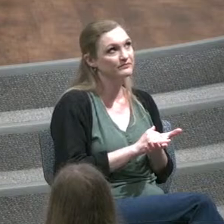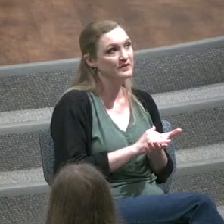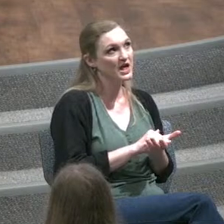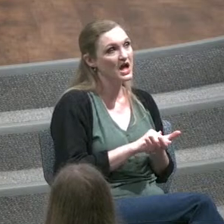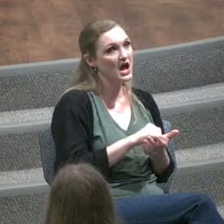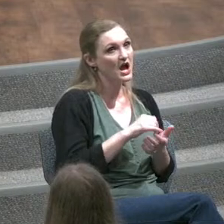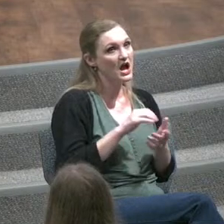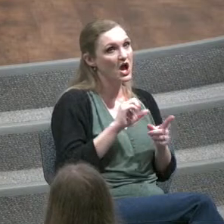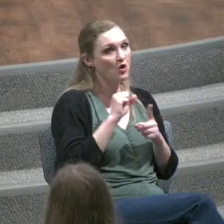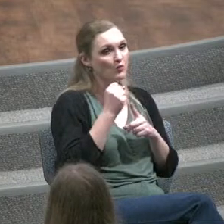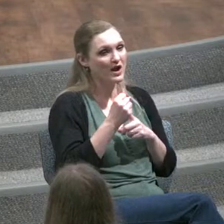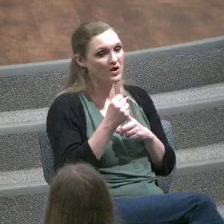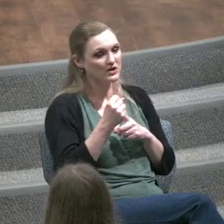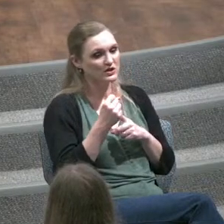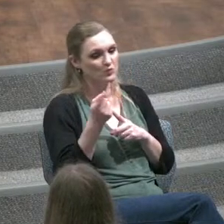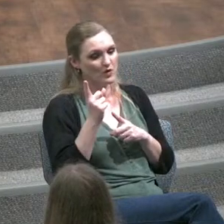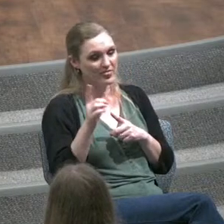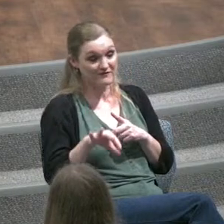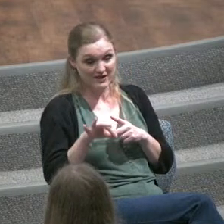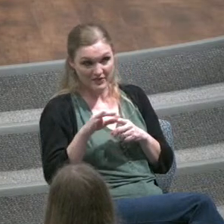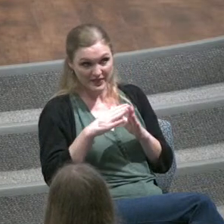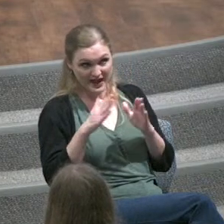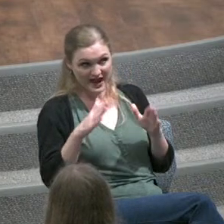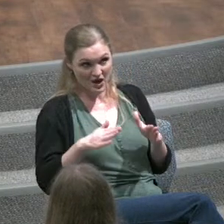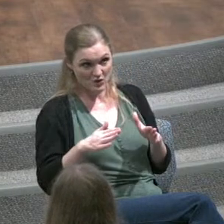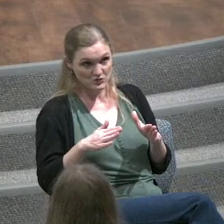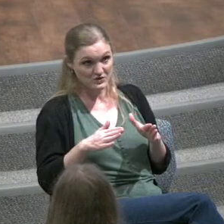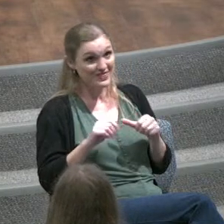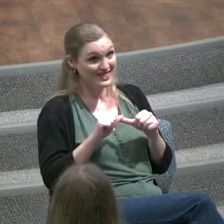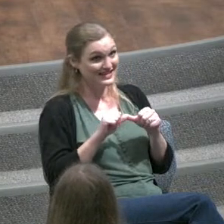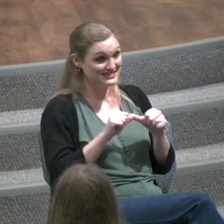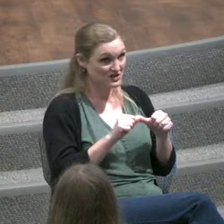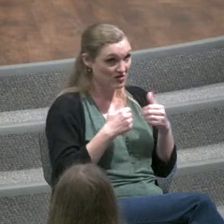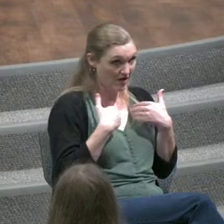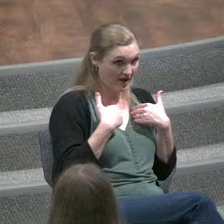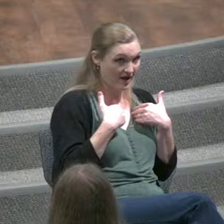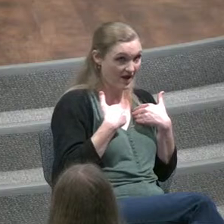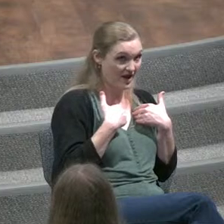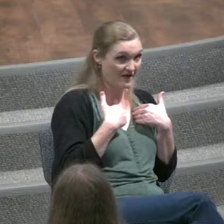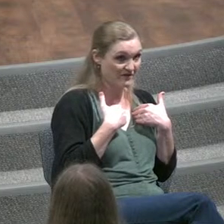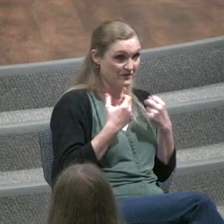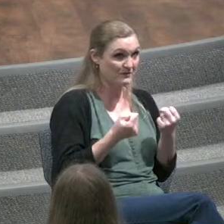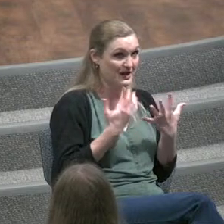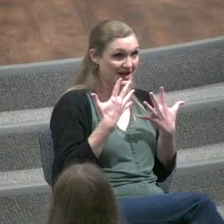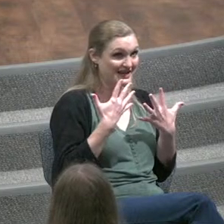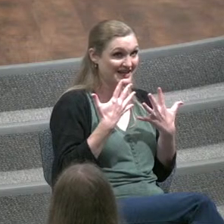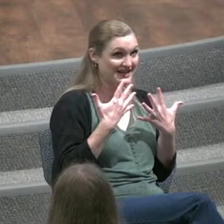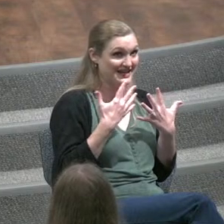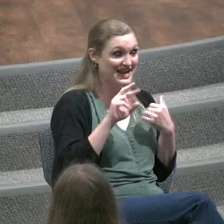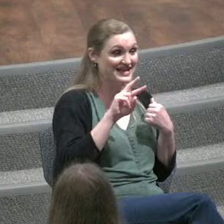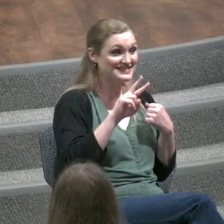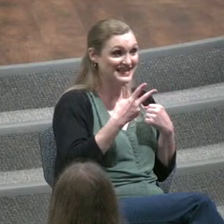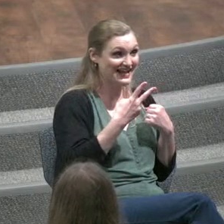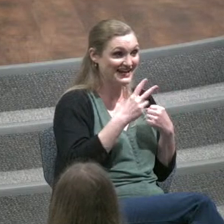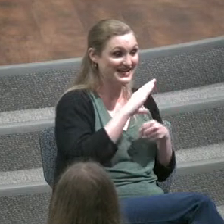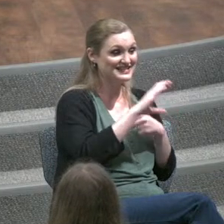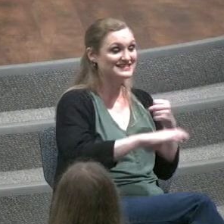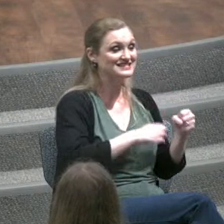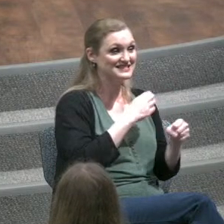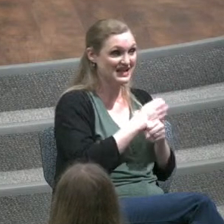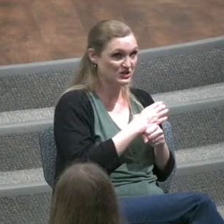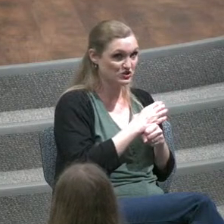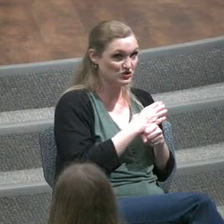are, around where that house was uncovered, there are still intact numerous 2nd